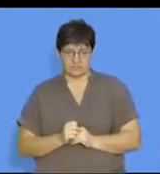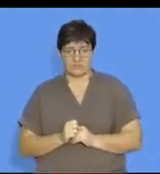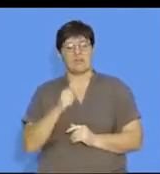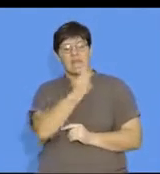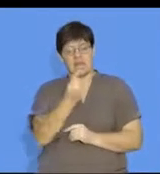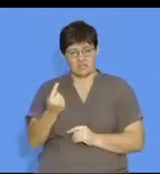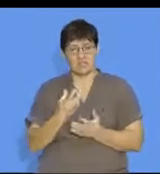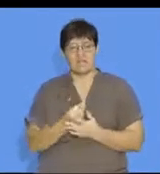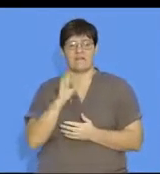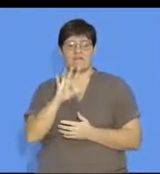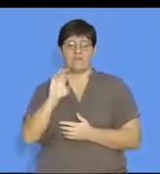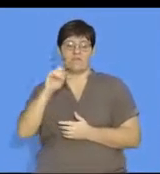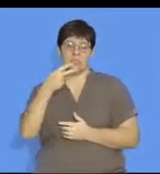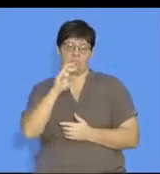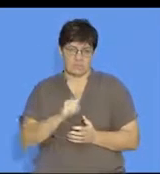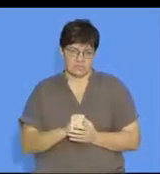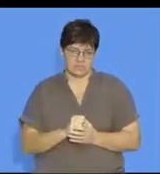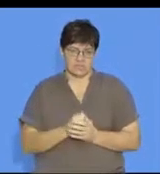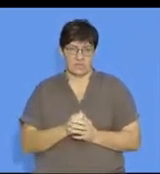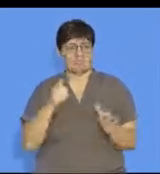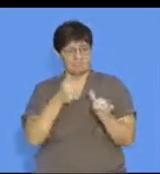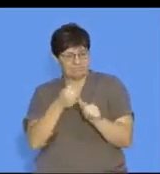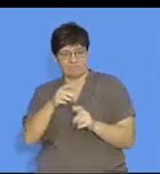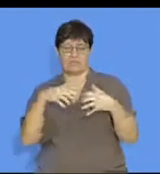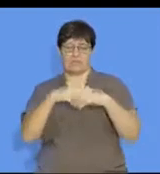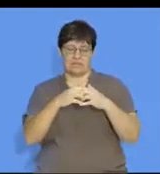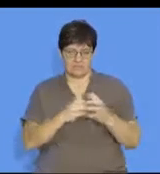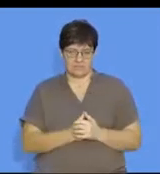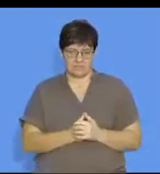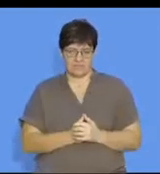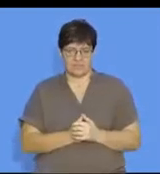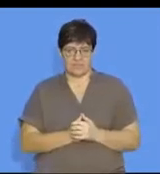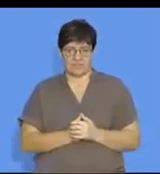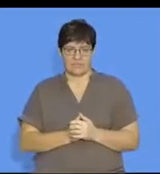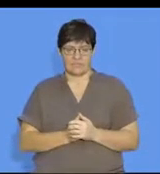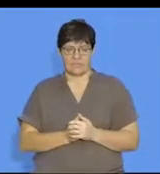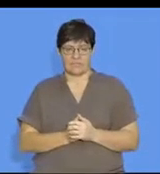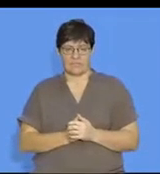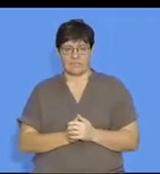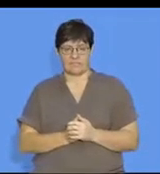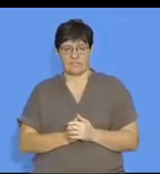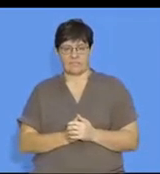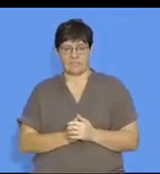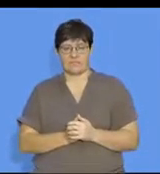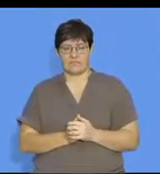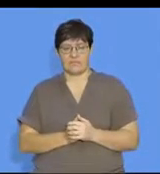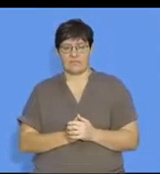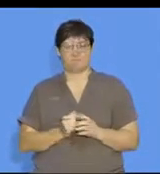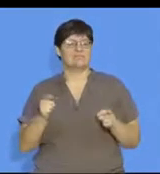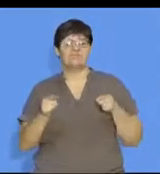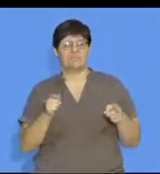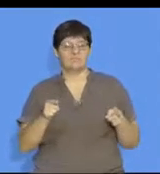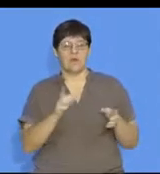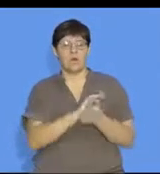each battery has an internal resistance of 5 ohms according to this setup. So these are some of the, this